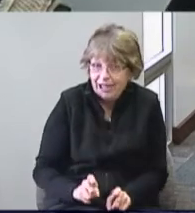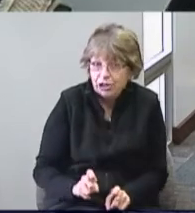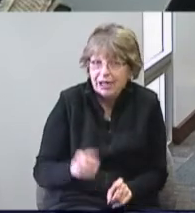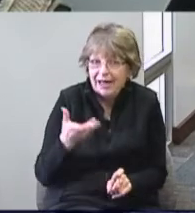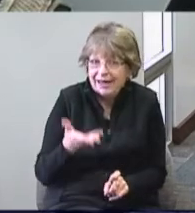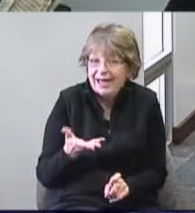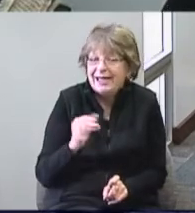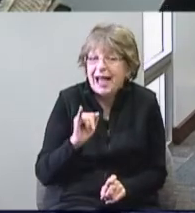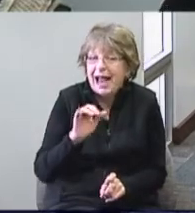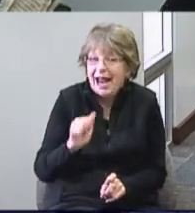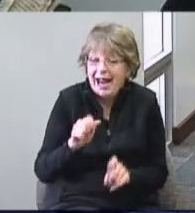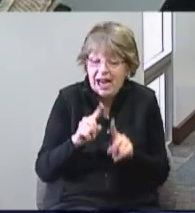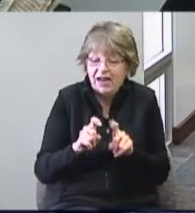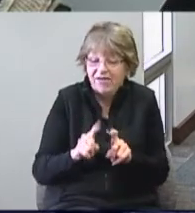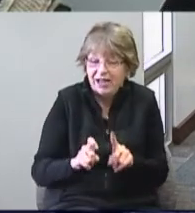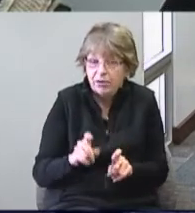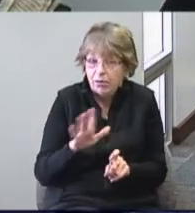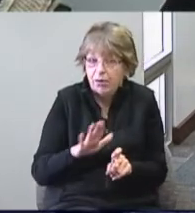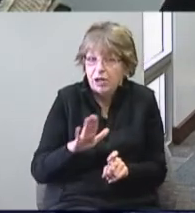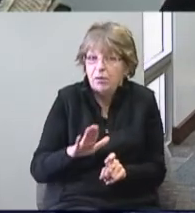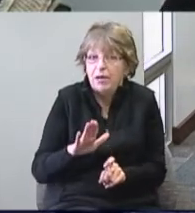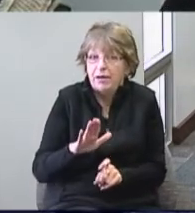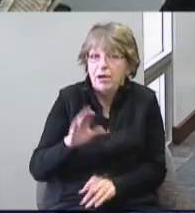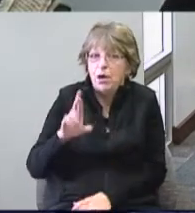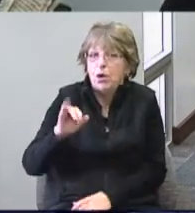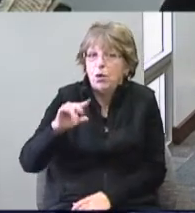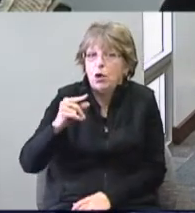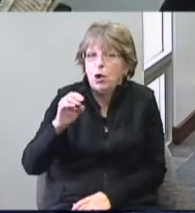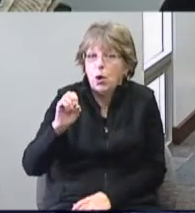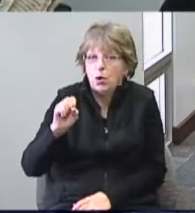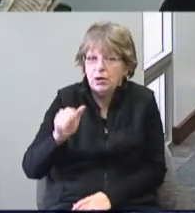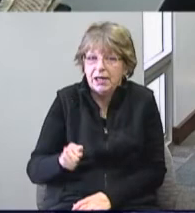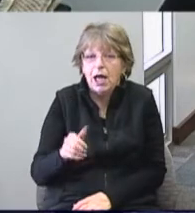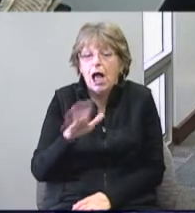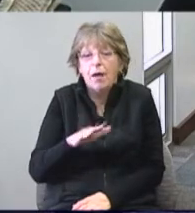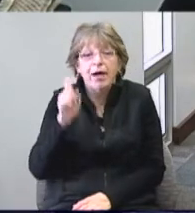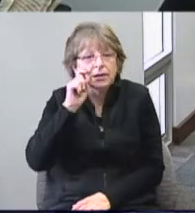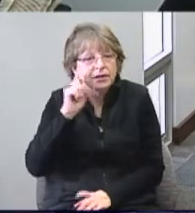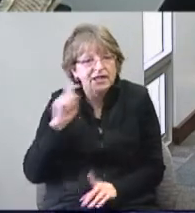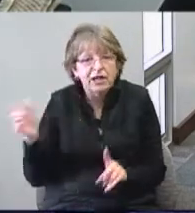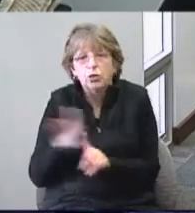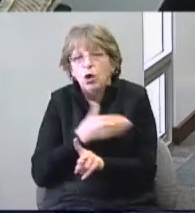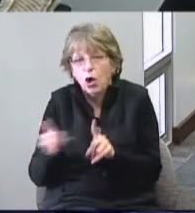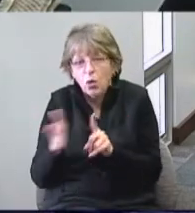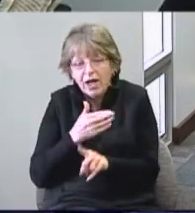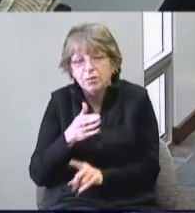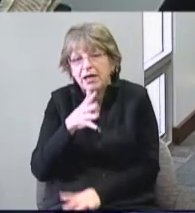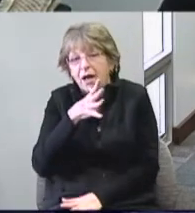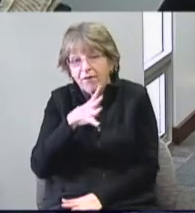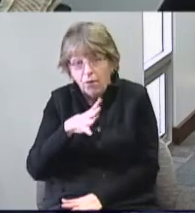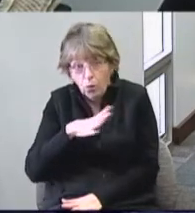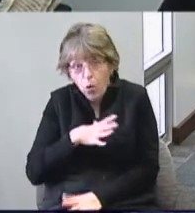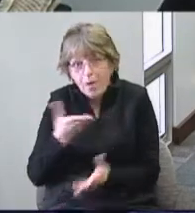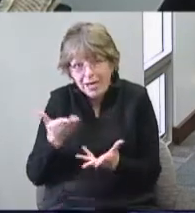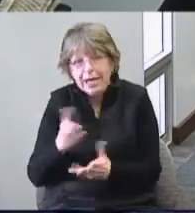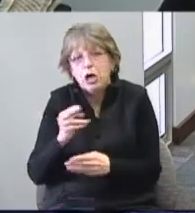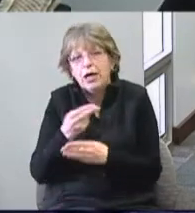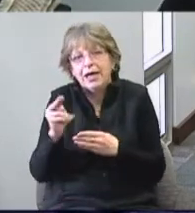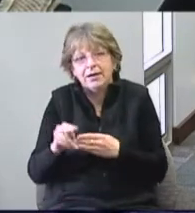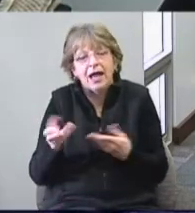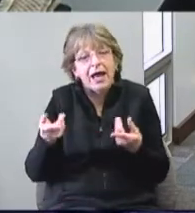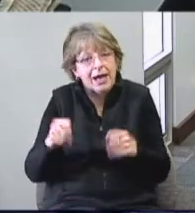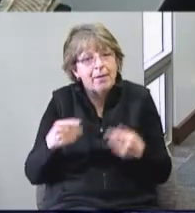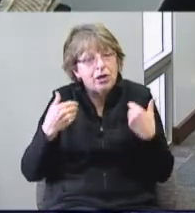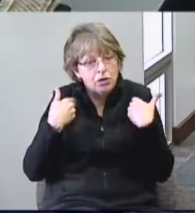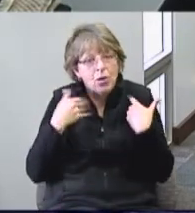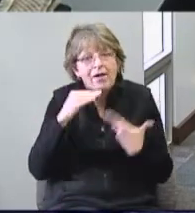This internal affairs investigation was about Jamin Ragoza. It was about sexual harassment of a female citizen. And when you have lying during